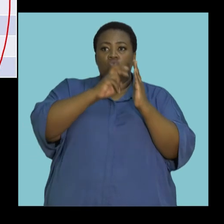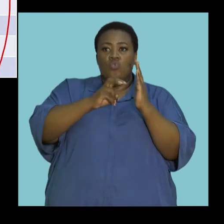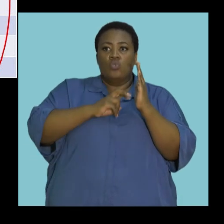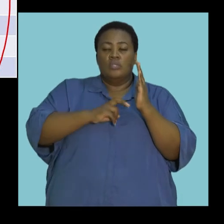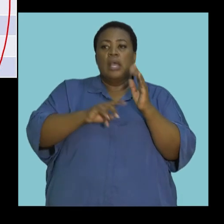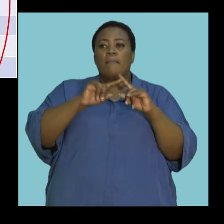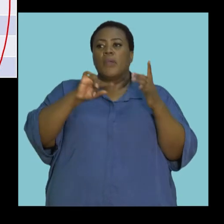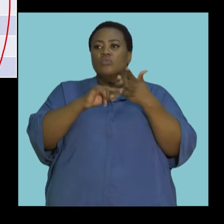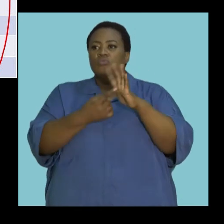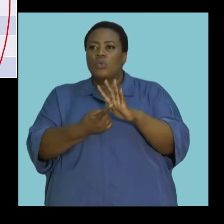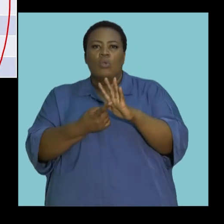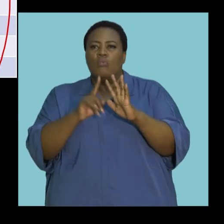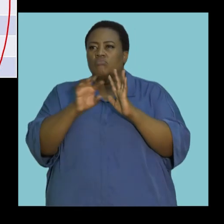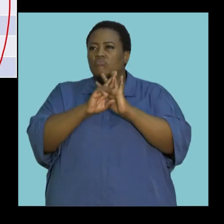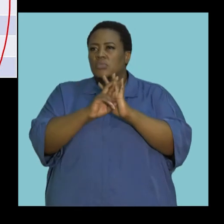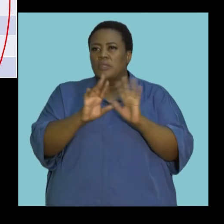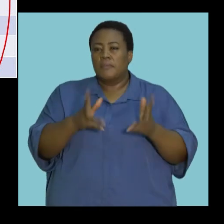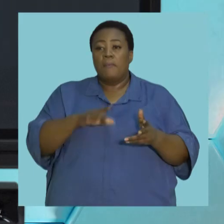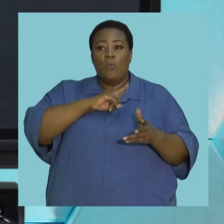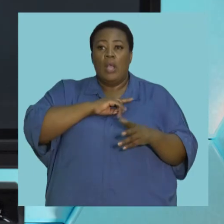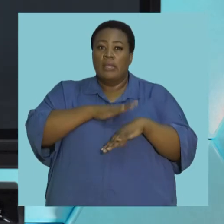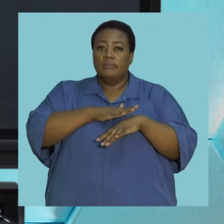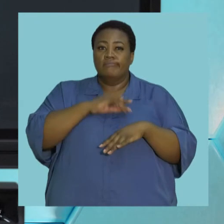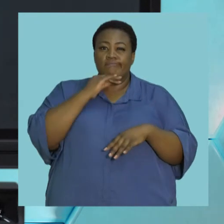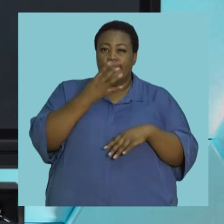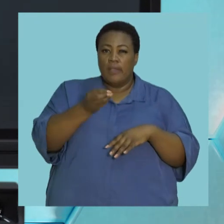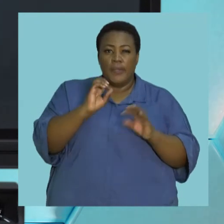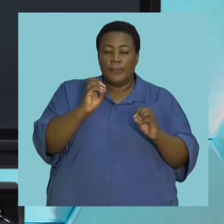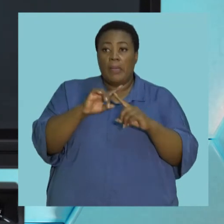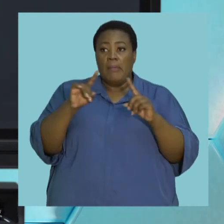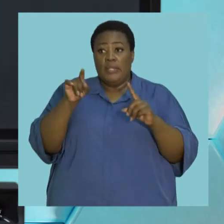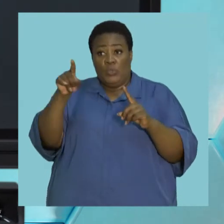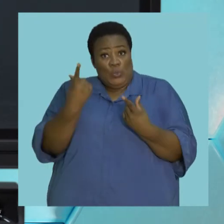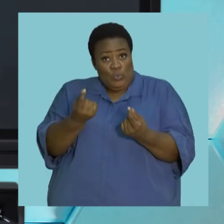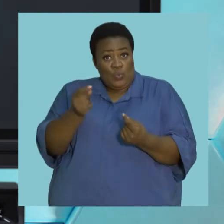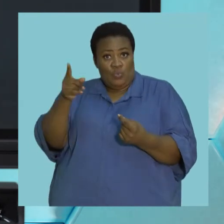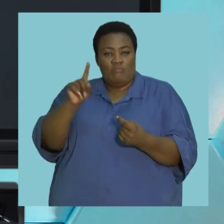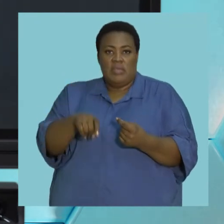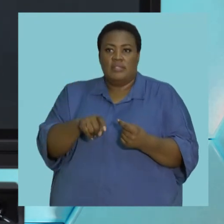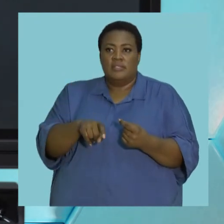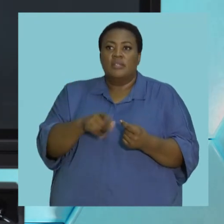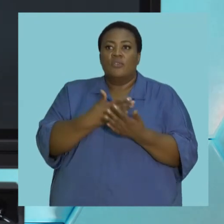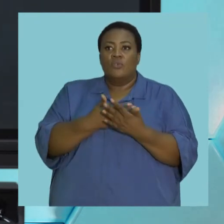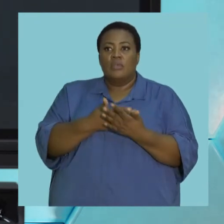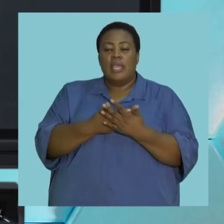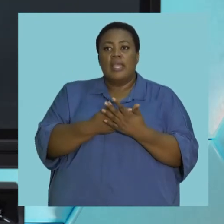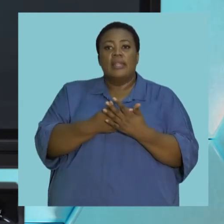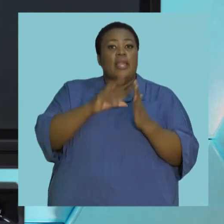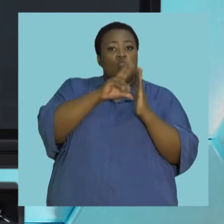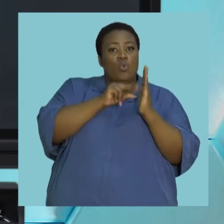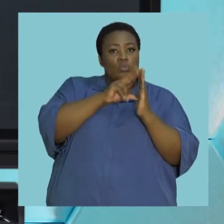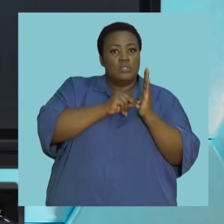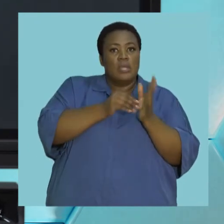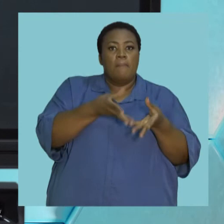using the rules. I've just given you a schematic representation of them because we're running out of time. But you're going to have to complete this. And you're welcome